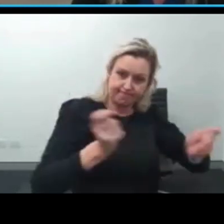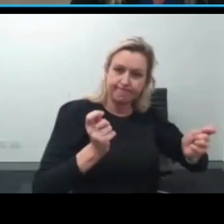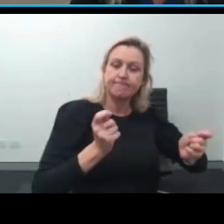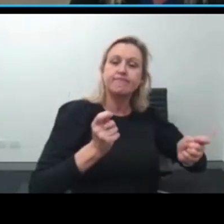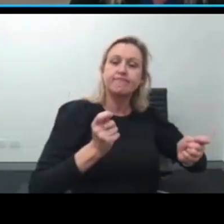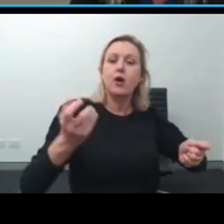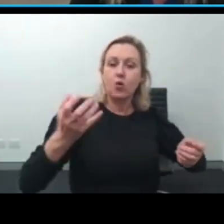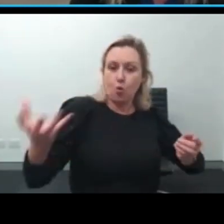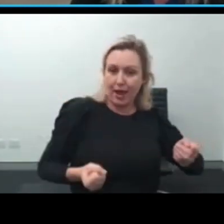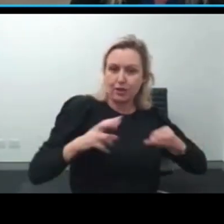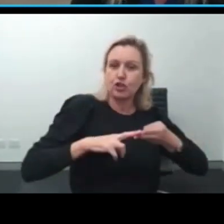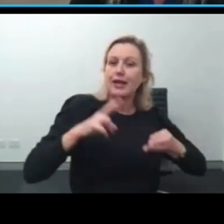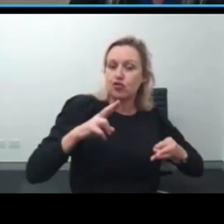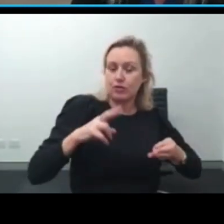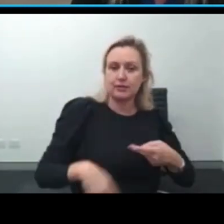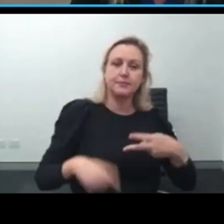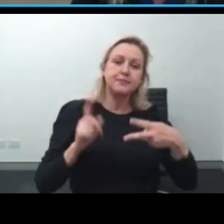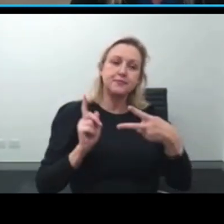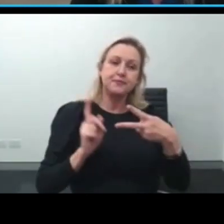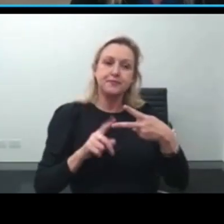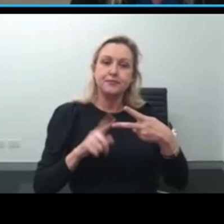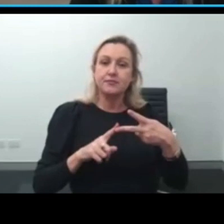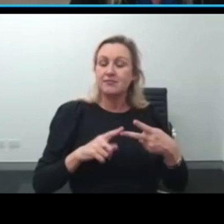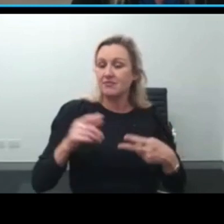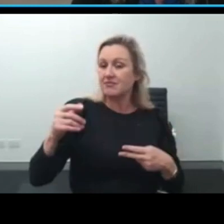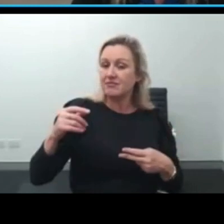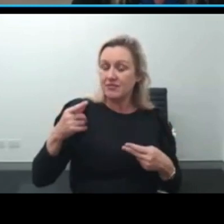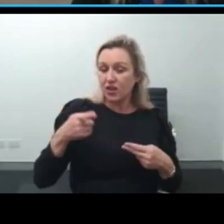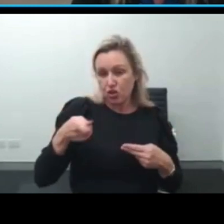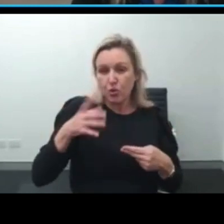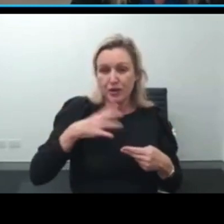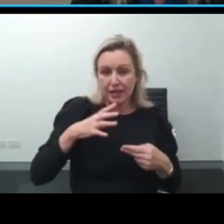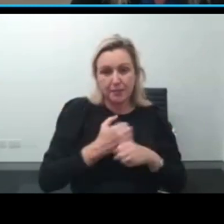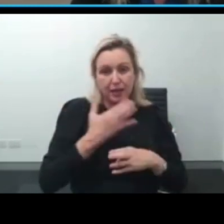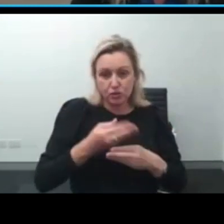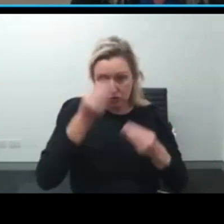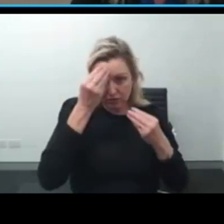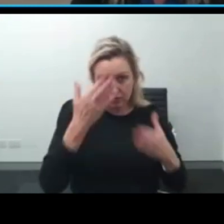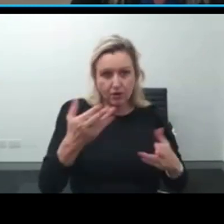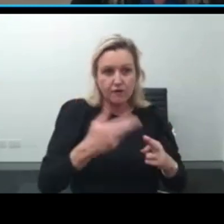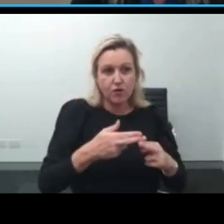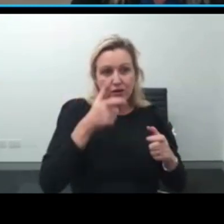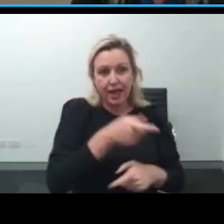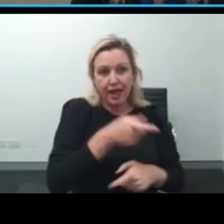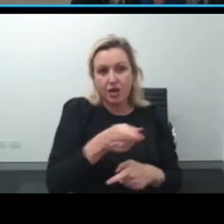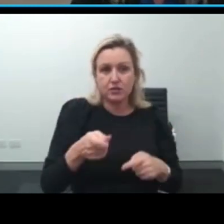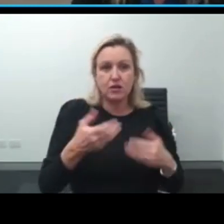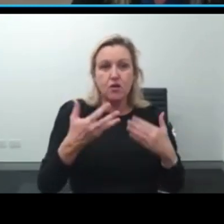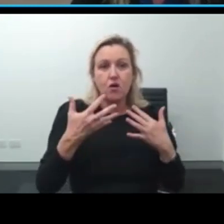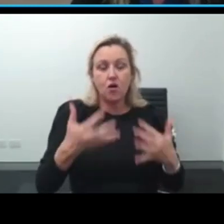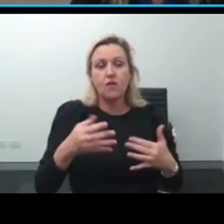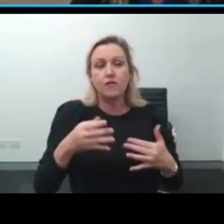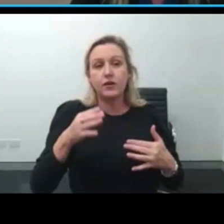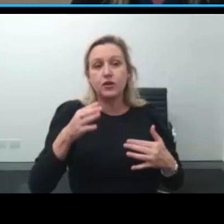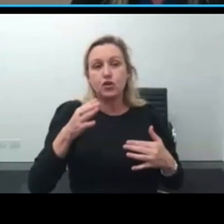increase. Secondly, providers need to communicate these changes to their care recipients. And in many cases, they will need to